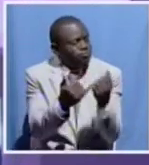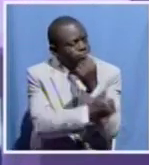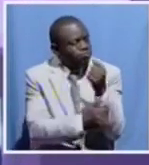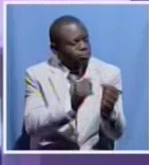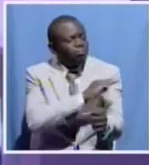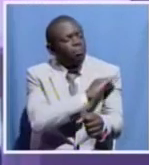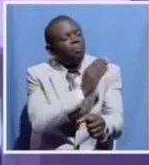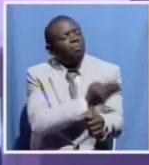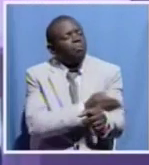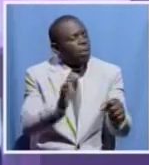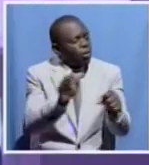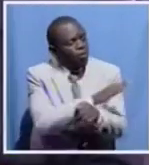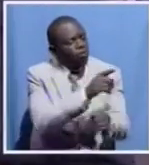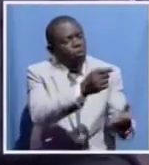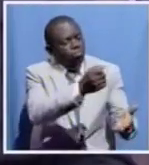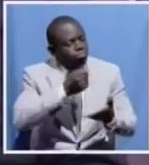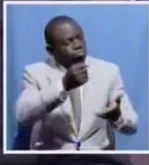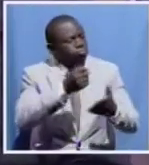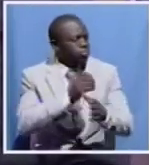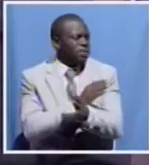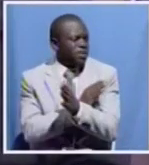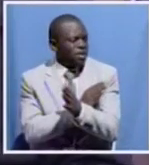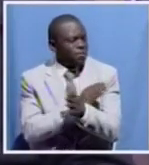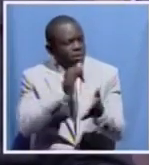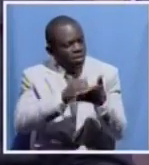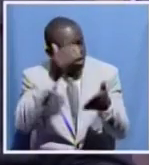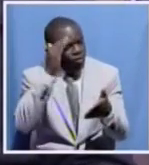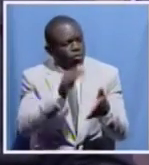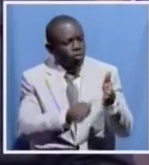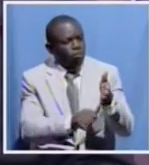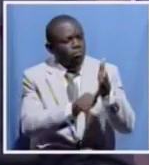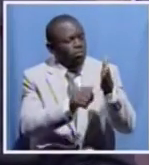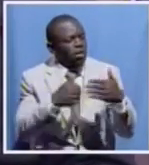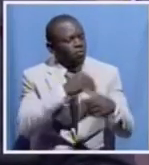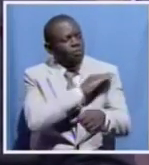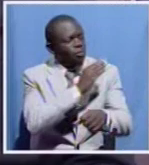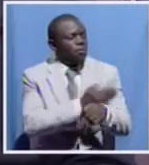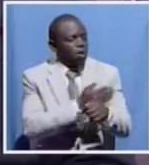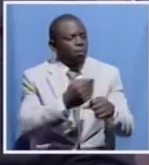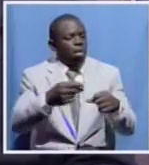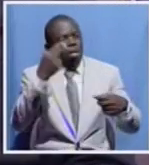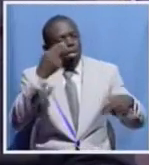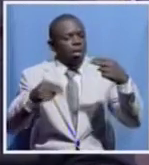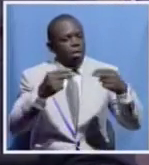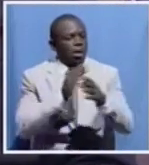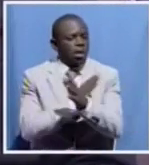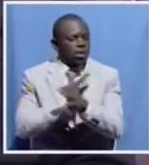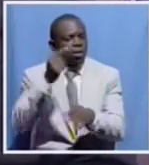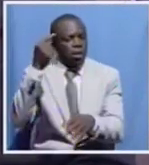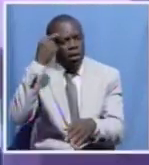say. I wouldn't say that. I think we speak more about say on their monies, more say on how we apply the donations they